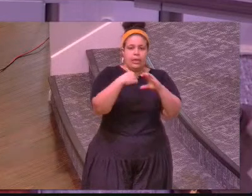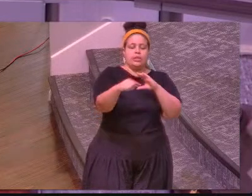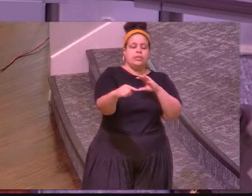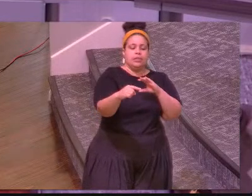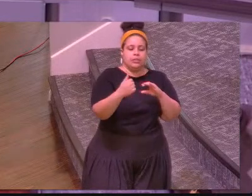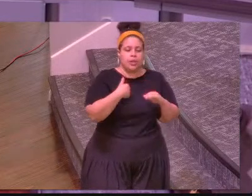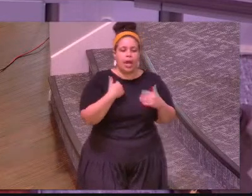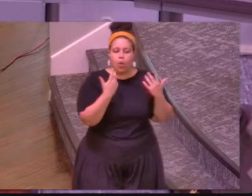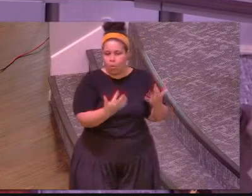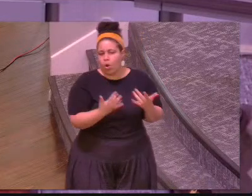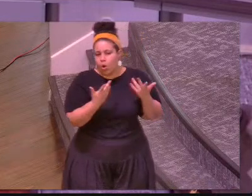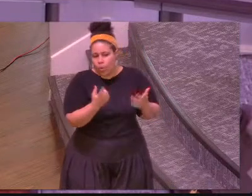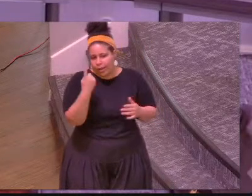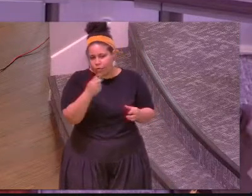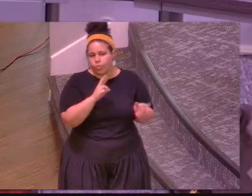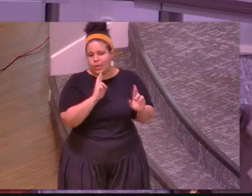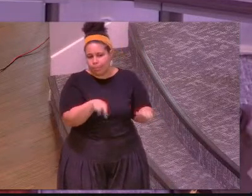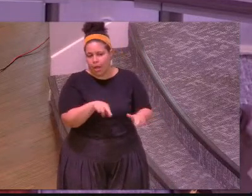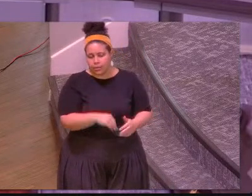and get a response later.